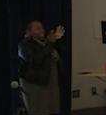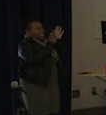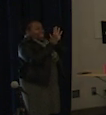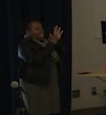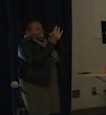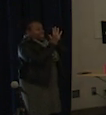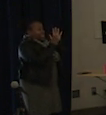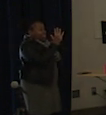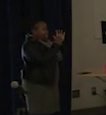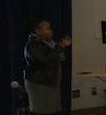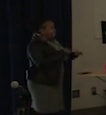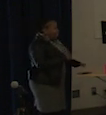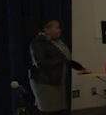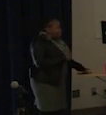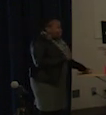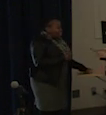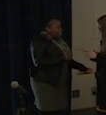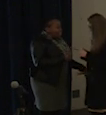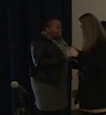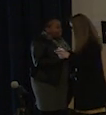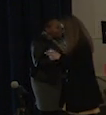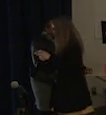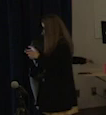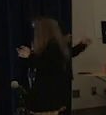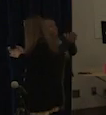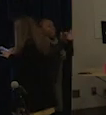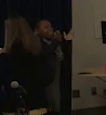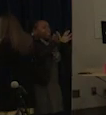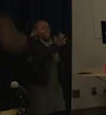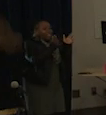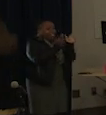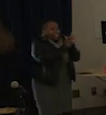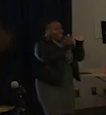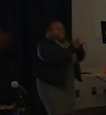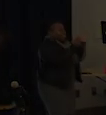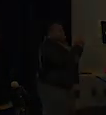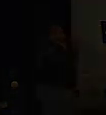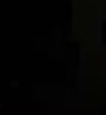Well, we could do a better applause for her than that. Thank you, Whitney.